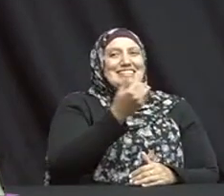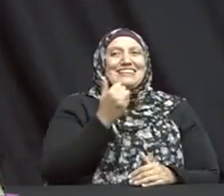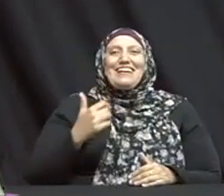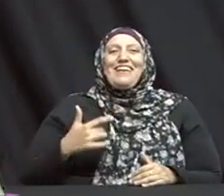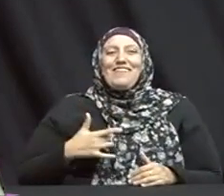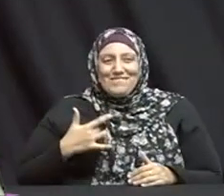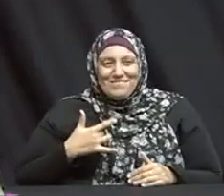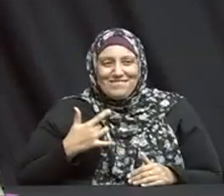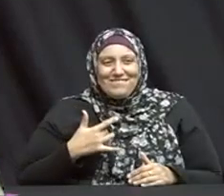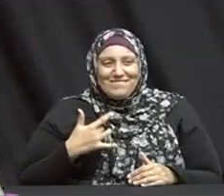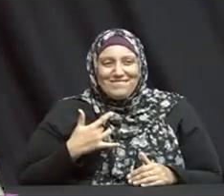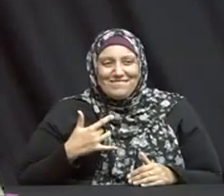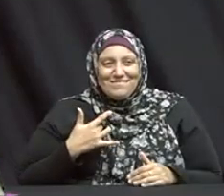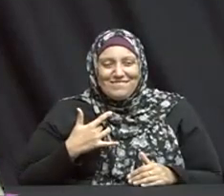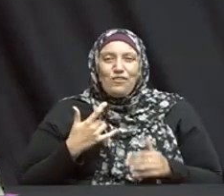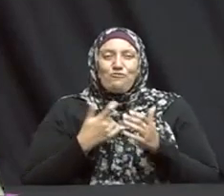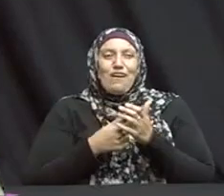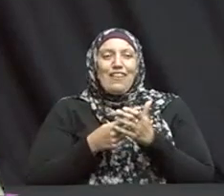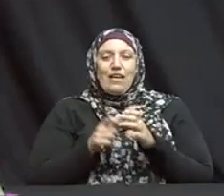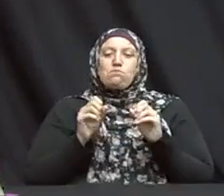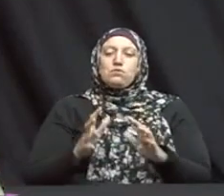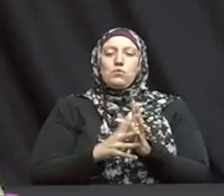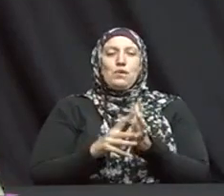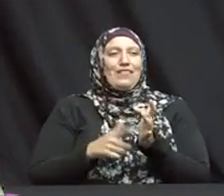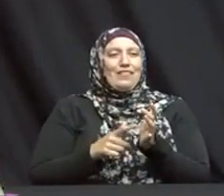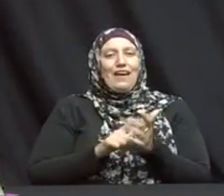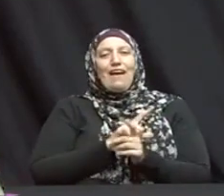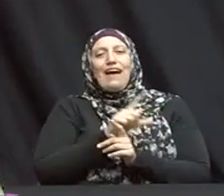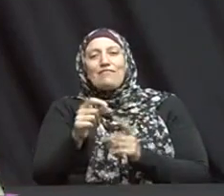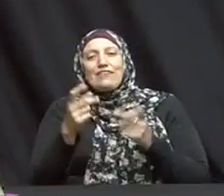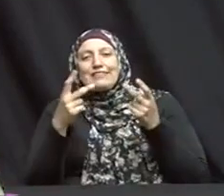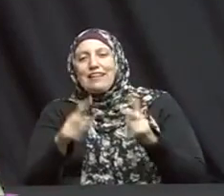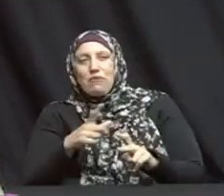than in your will after you're dead.